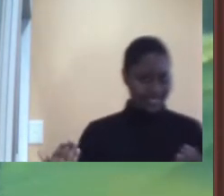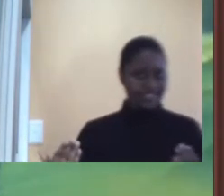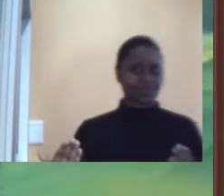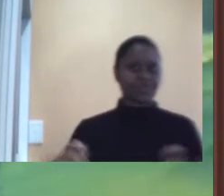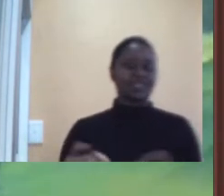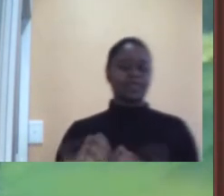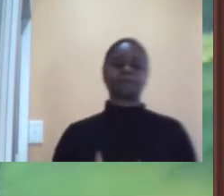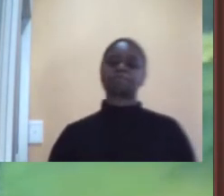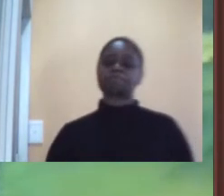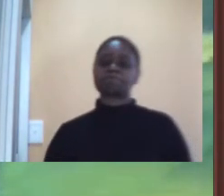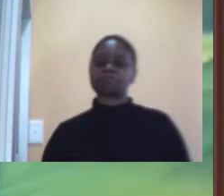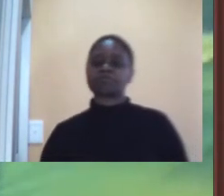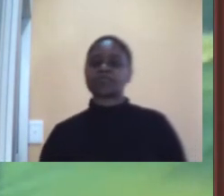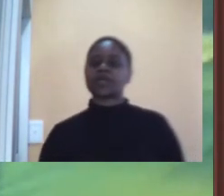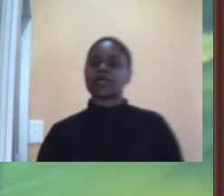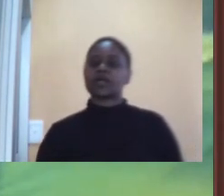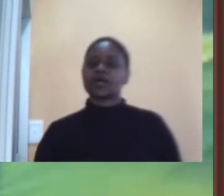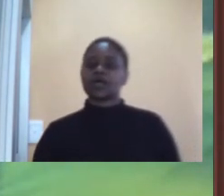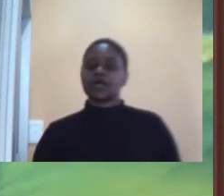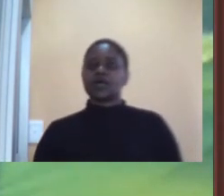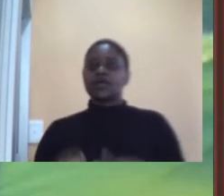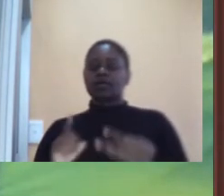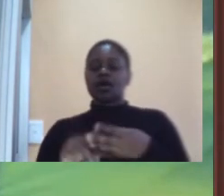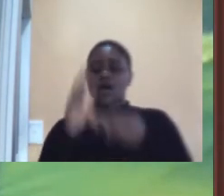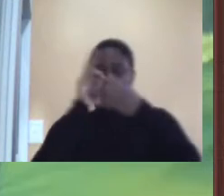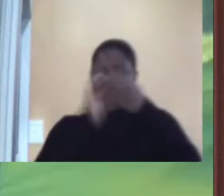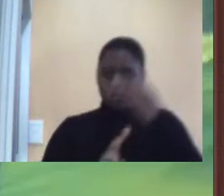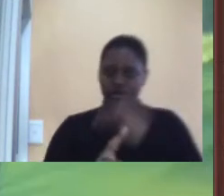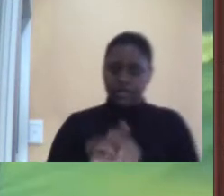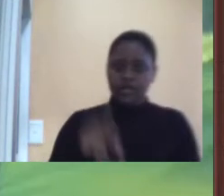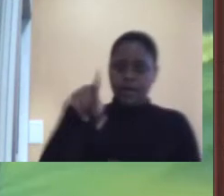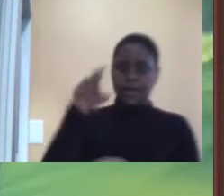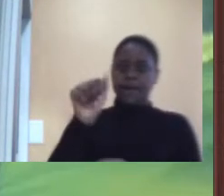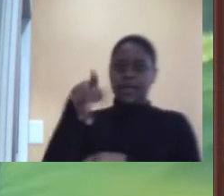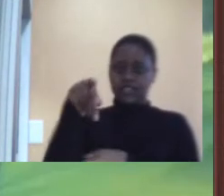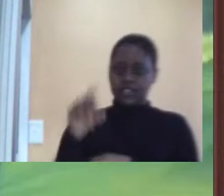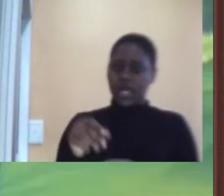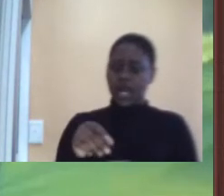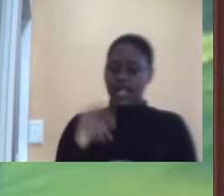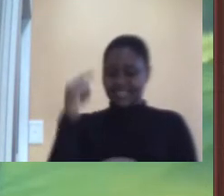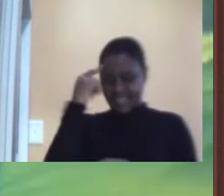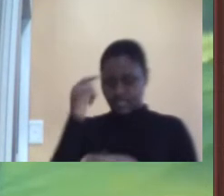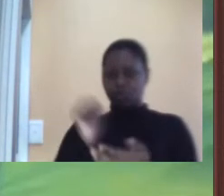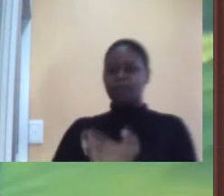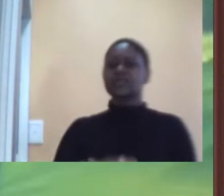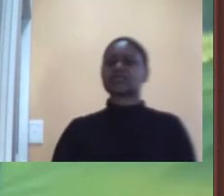work with yourselves. Honorable Pappas, I think you must also